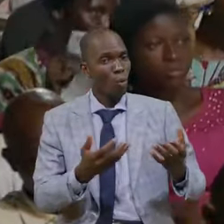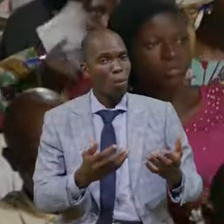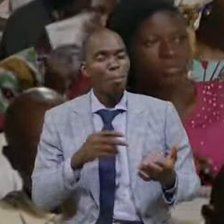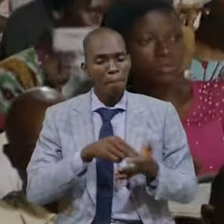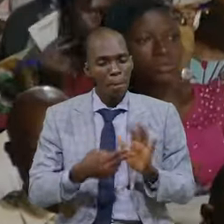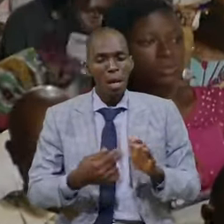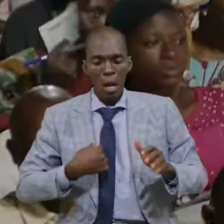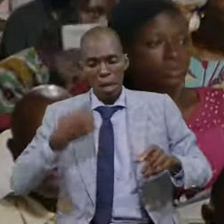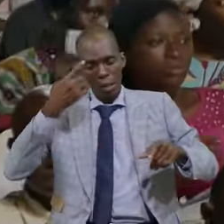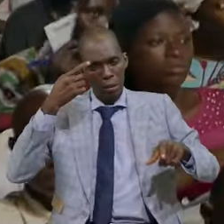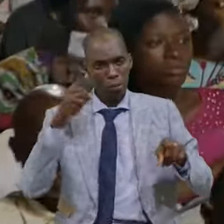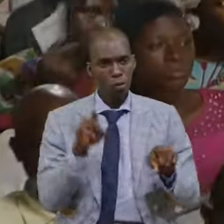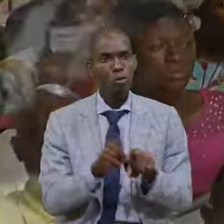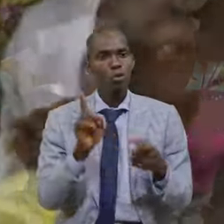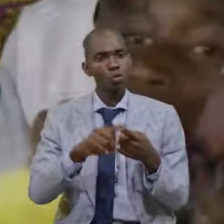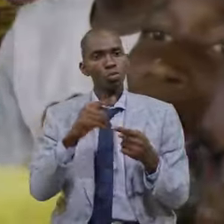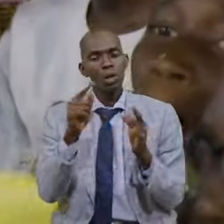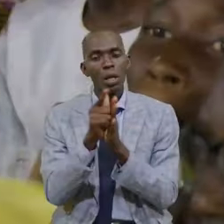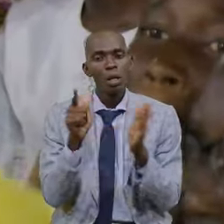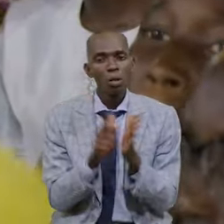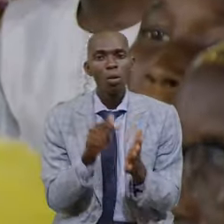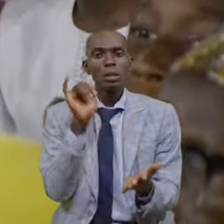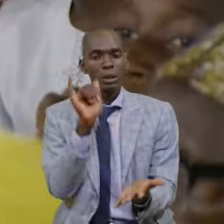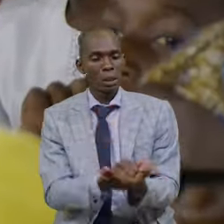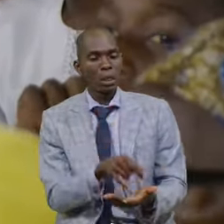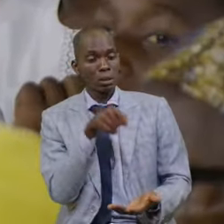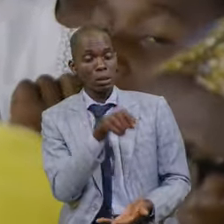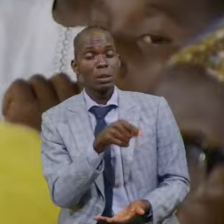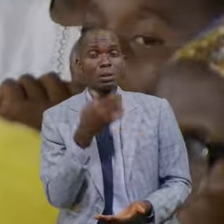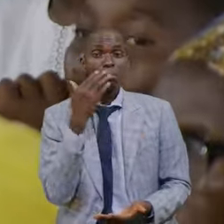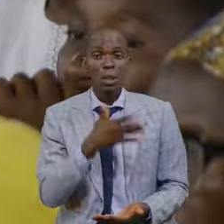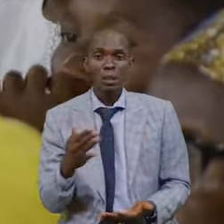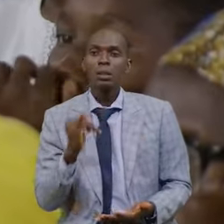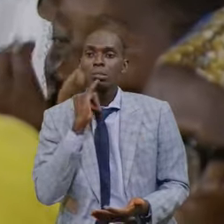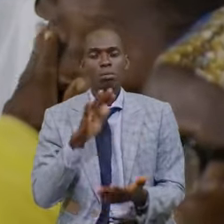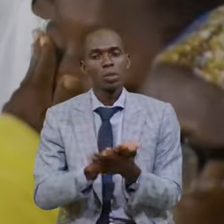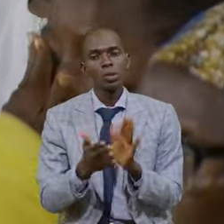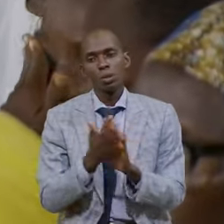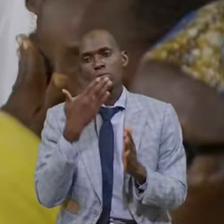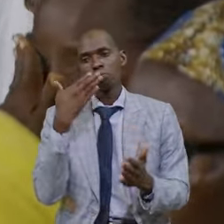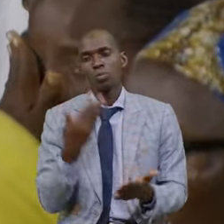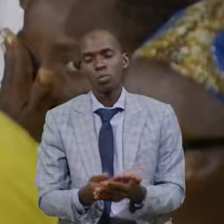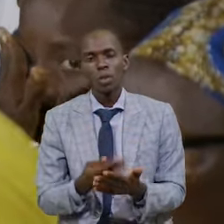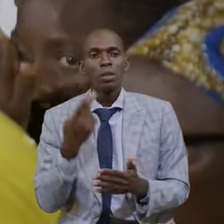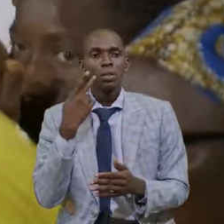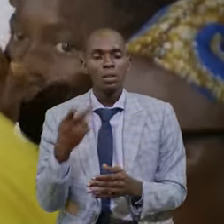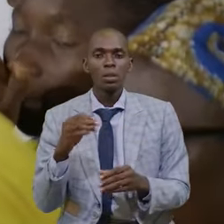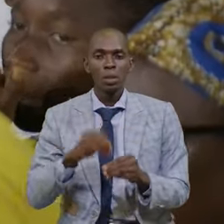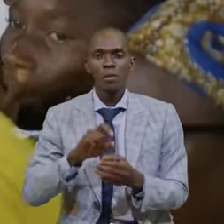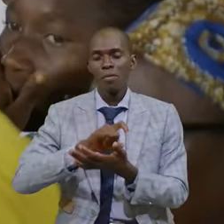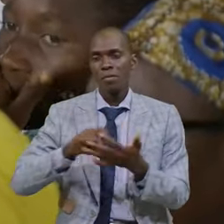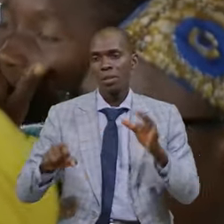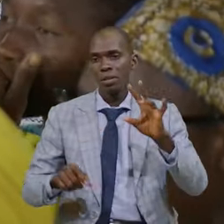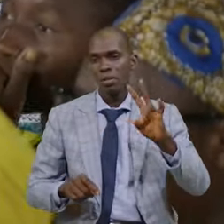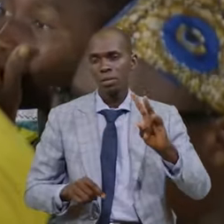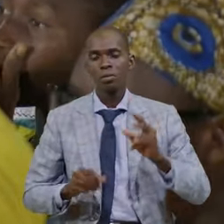unto the law that it is good. Verse 17. In verse 17, now then, it is